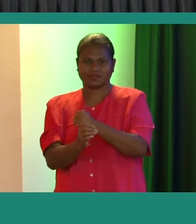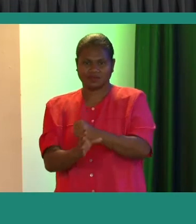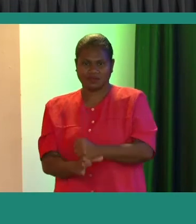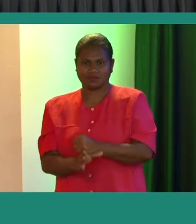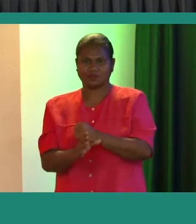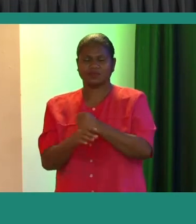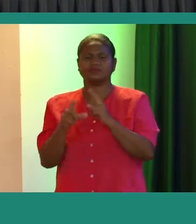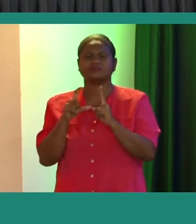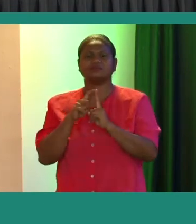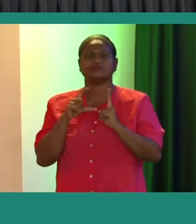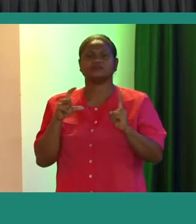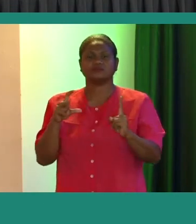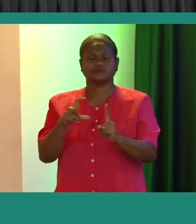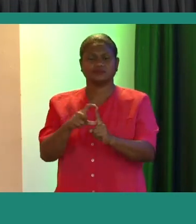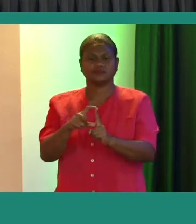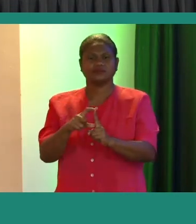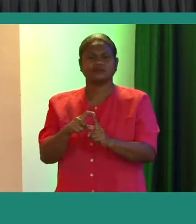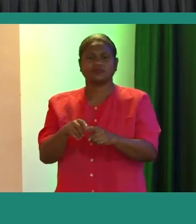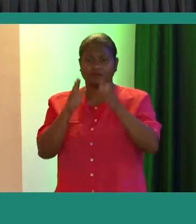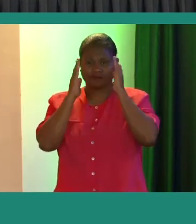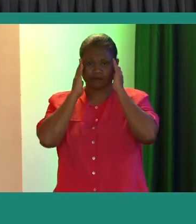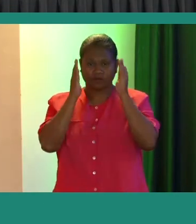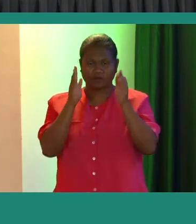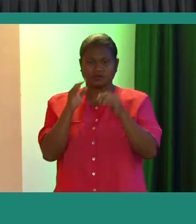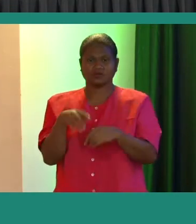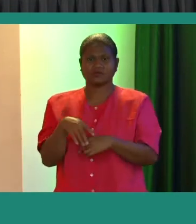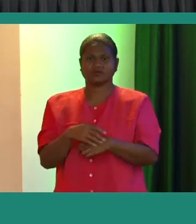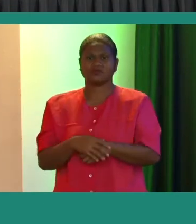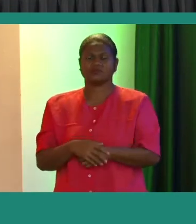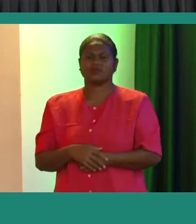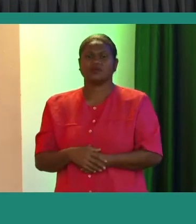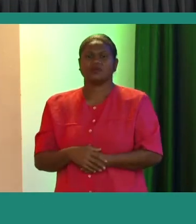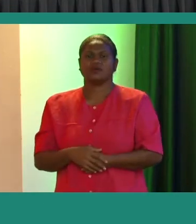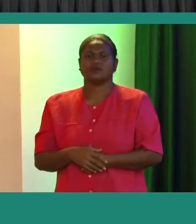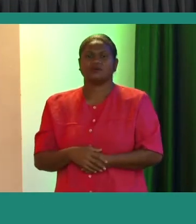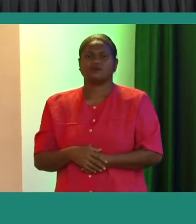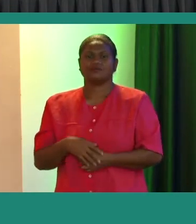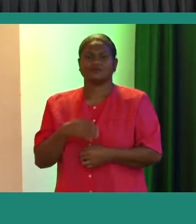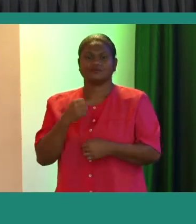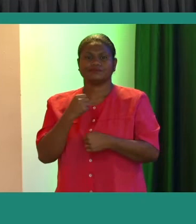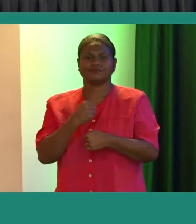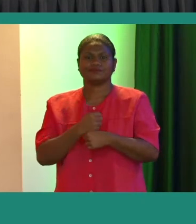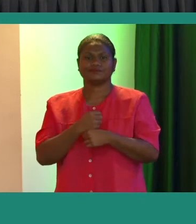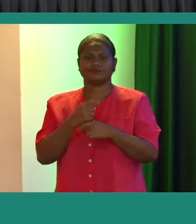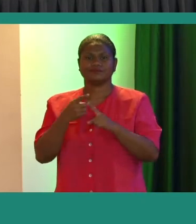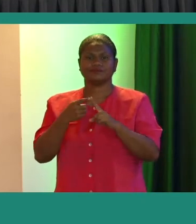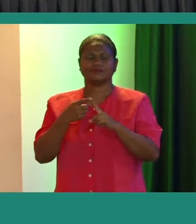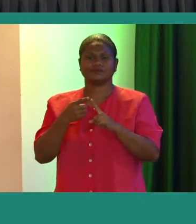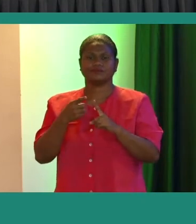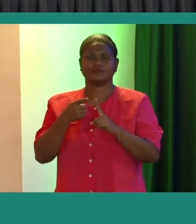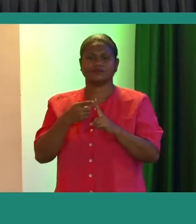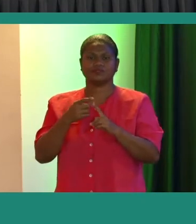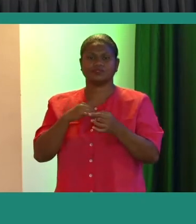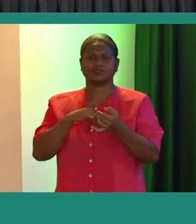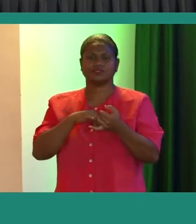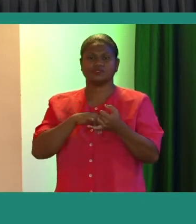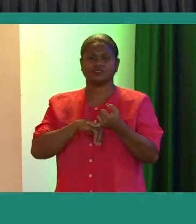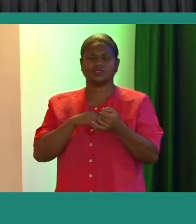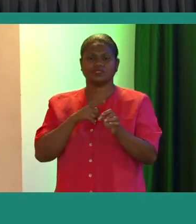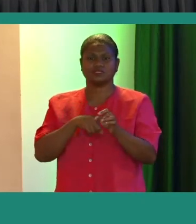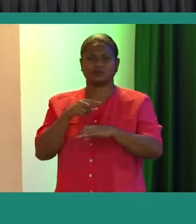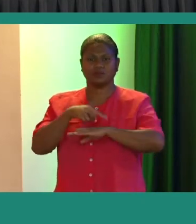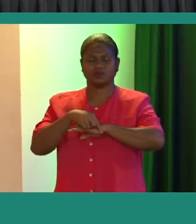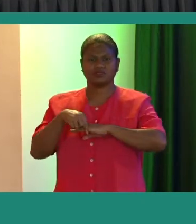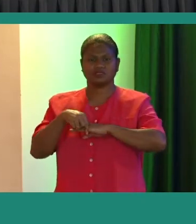on, focusing on the GESI policy, while we have Yvonne Kennedy here from the Business Coalition for